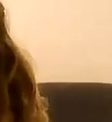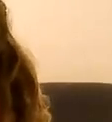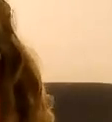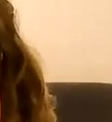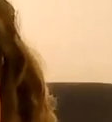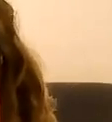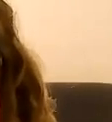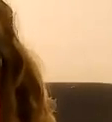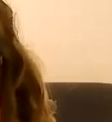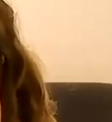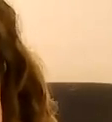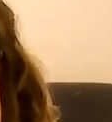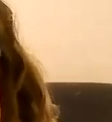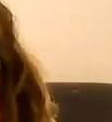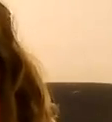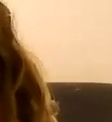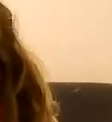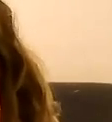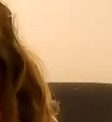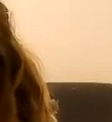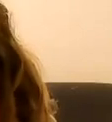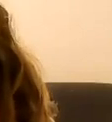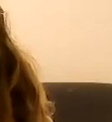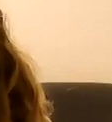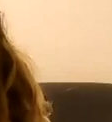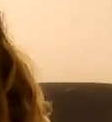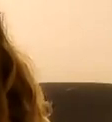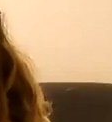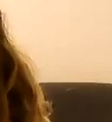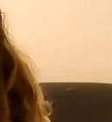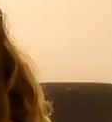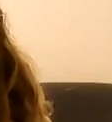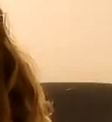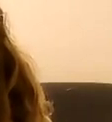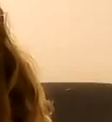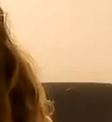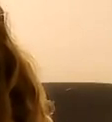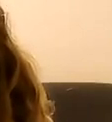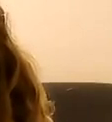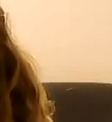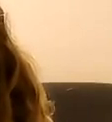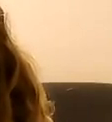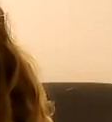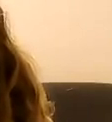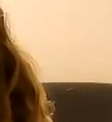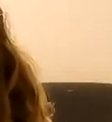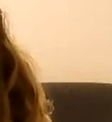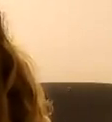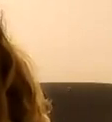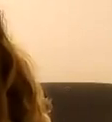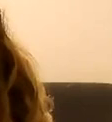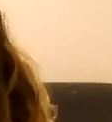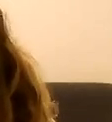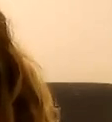some presentations to the medical communities. We've done some grand rounds. I know actually Lori has made